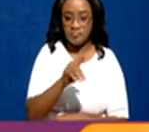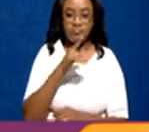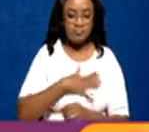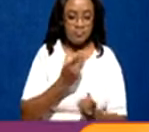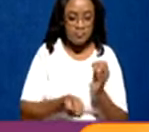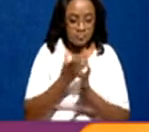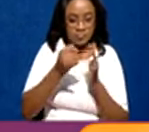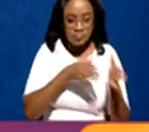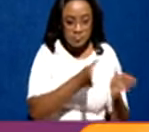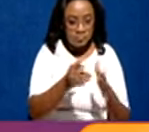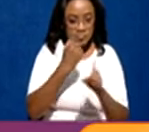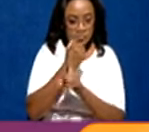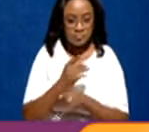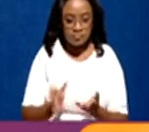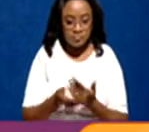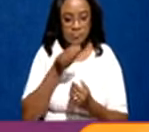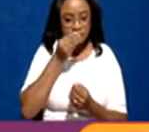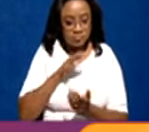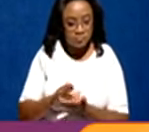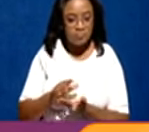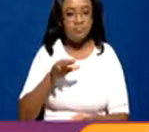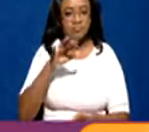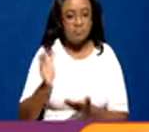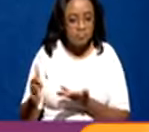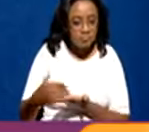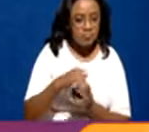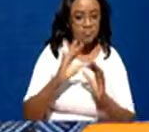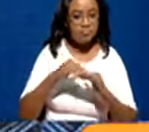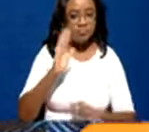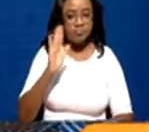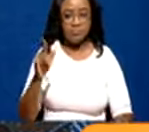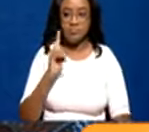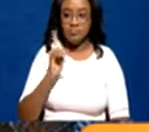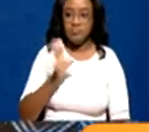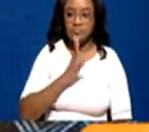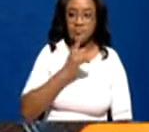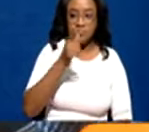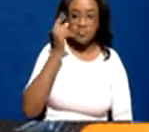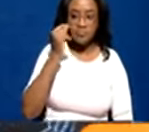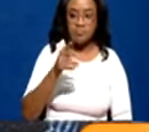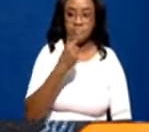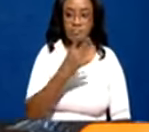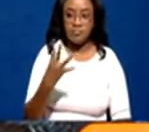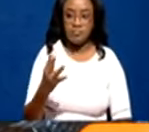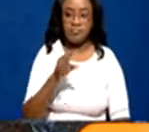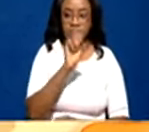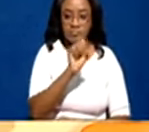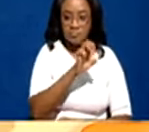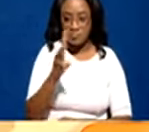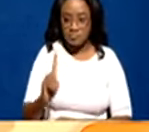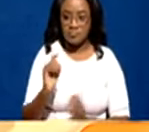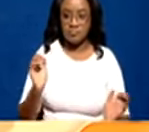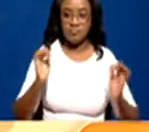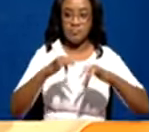food production and food safety on the continent. Speaking in Mombasa at the closing ceremony of the 24th African Seed Trade